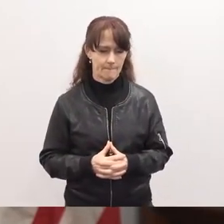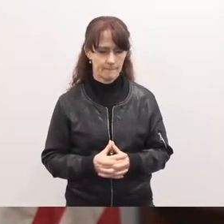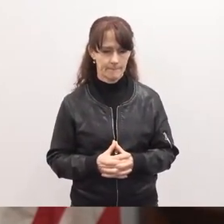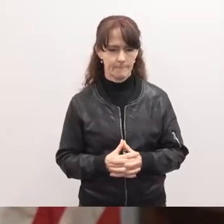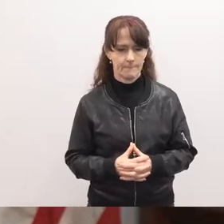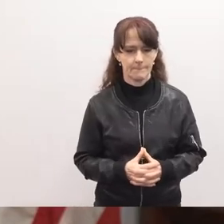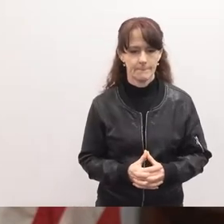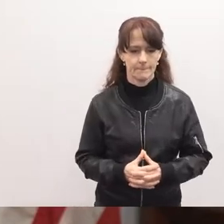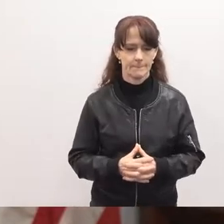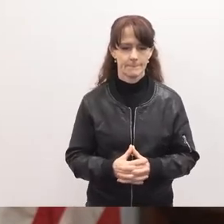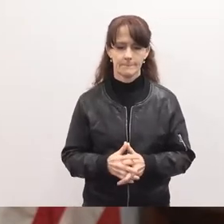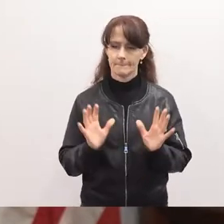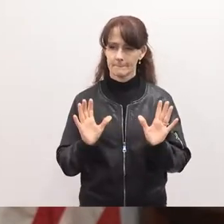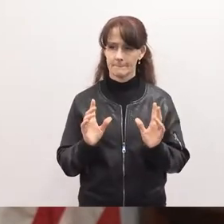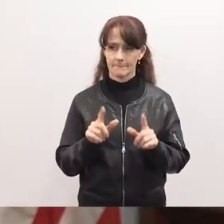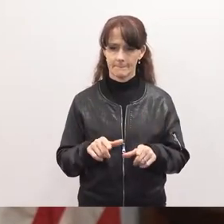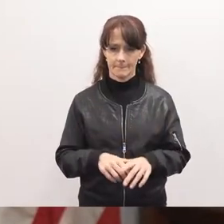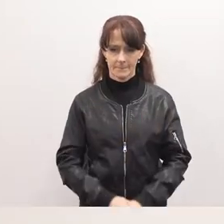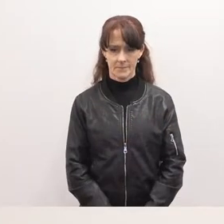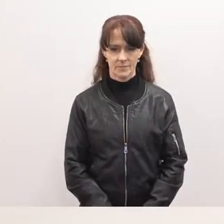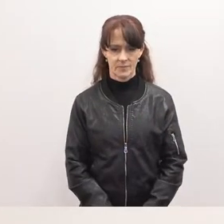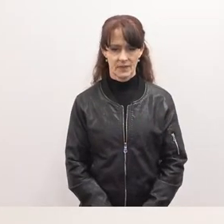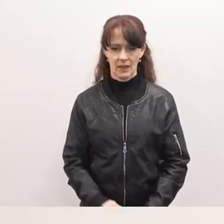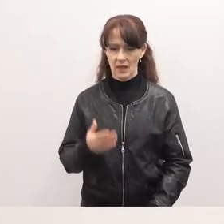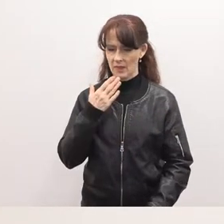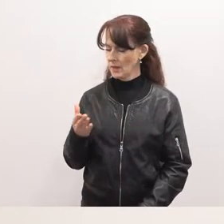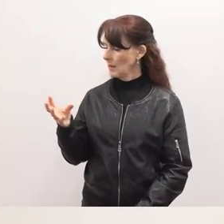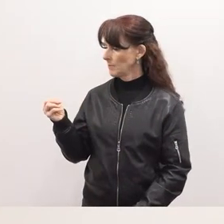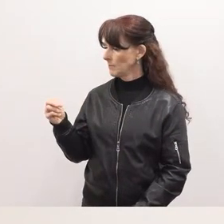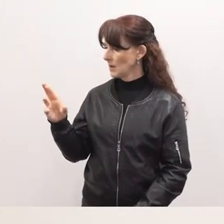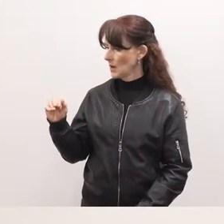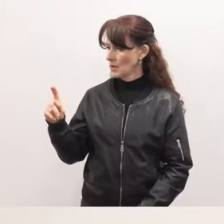I think that's my report for tonight. Thank you. Mr. Otto?